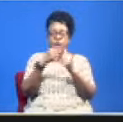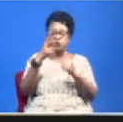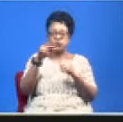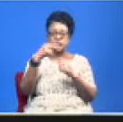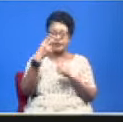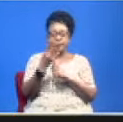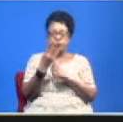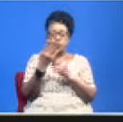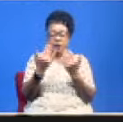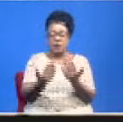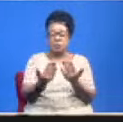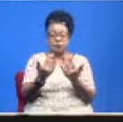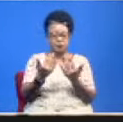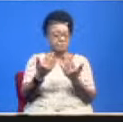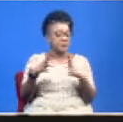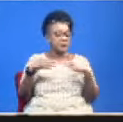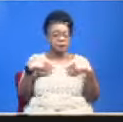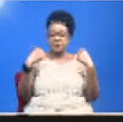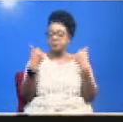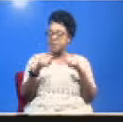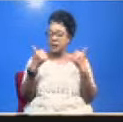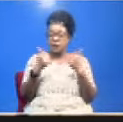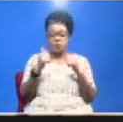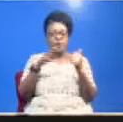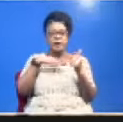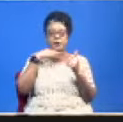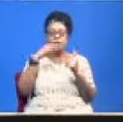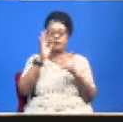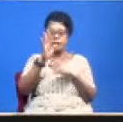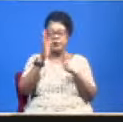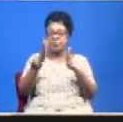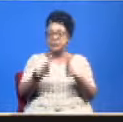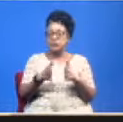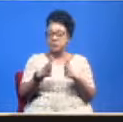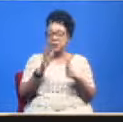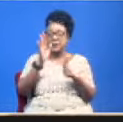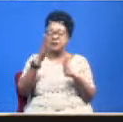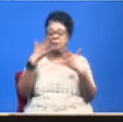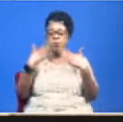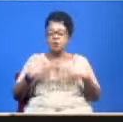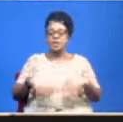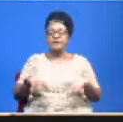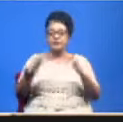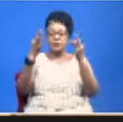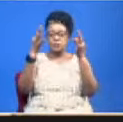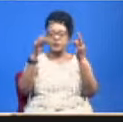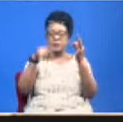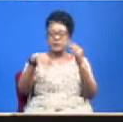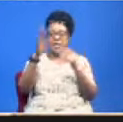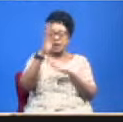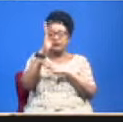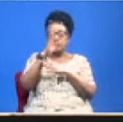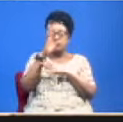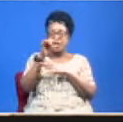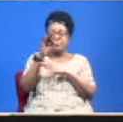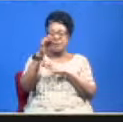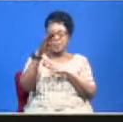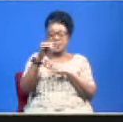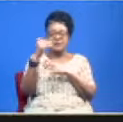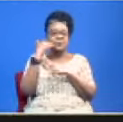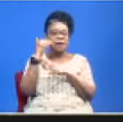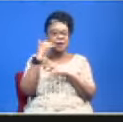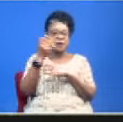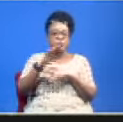2024, earlier to come to terms with the death of their kin. His disfigured body was discovered this afternoon in Nyamminia, Siaya